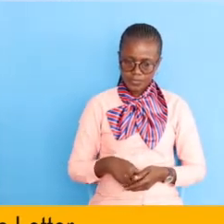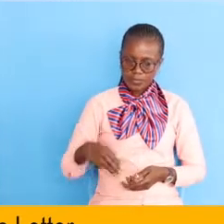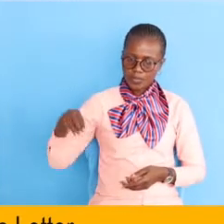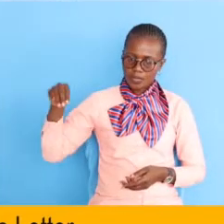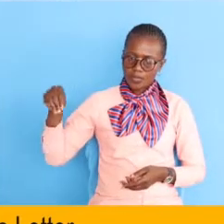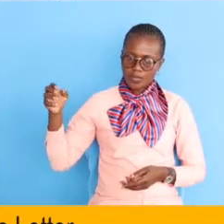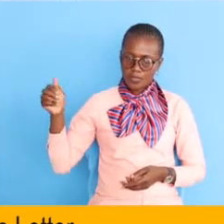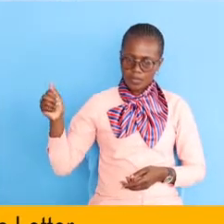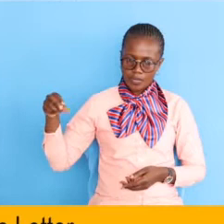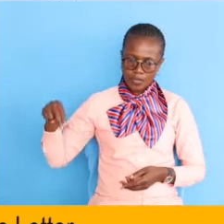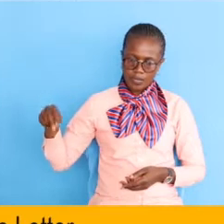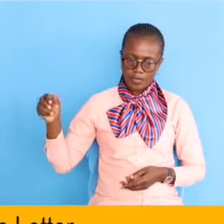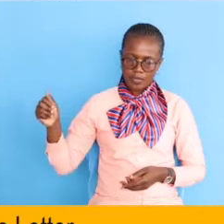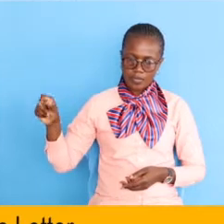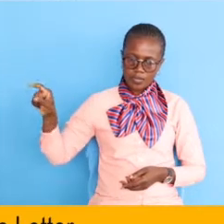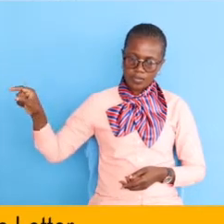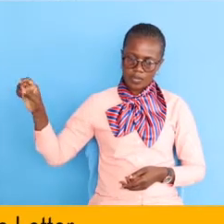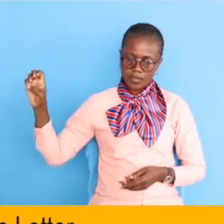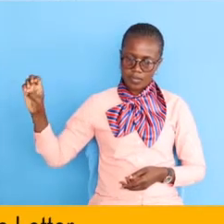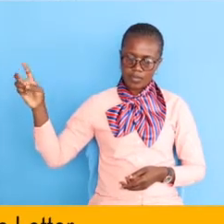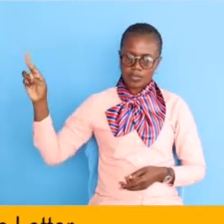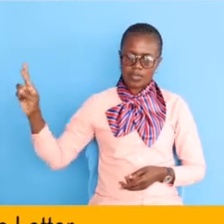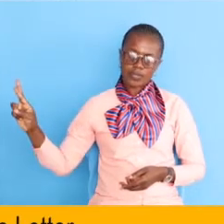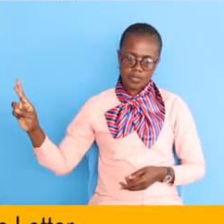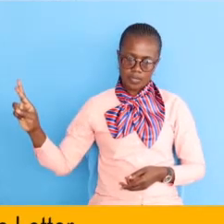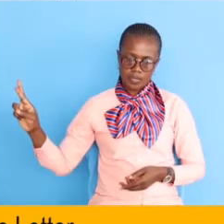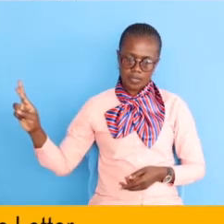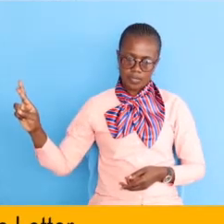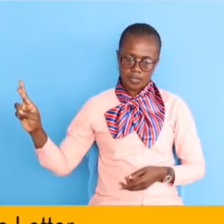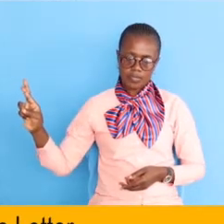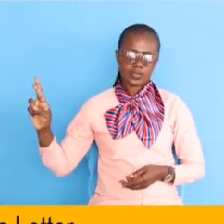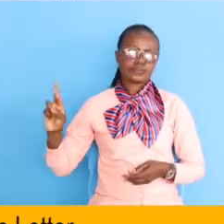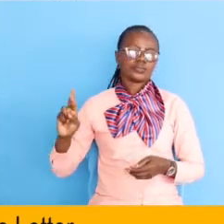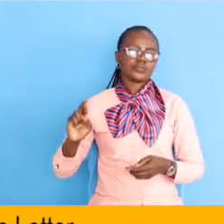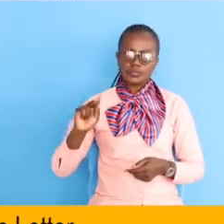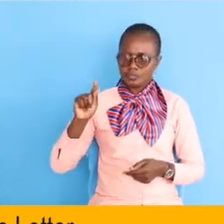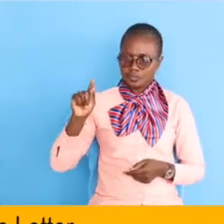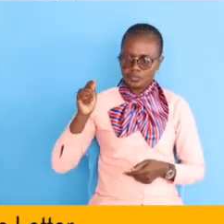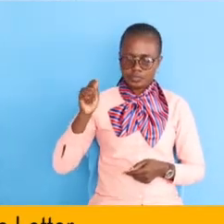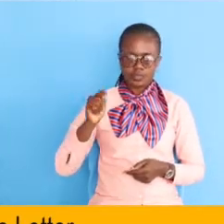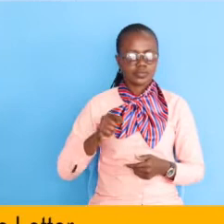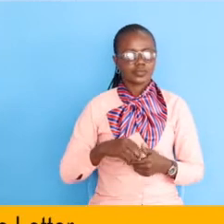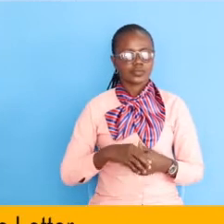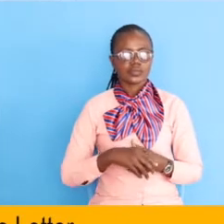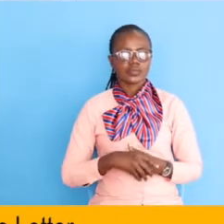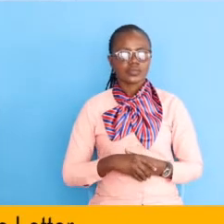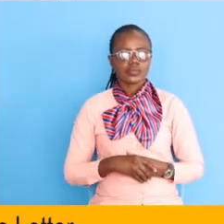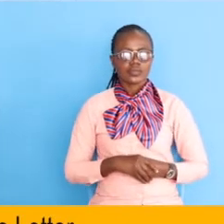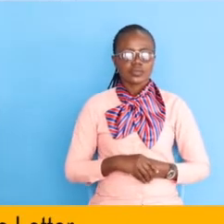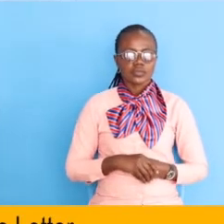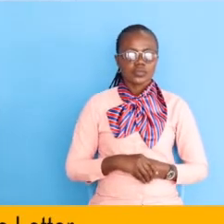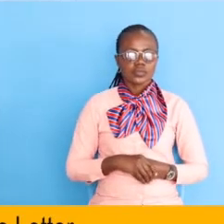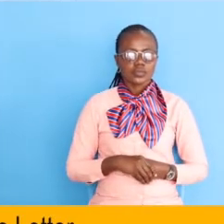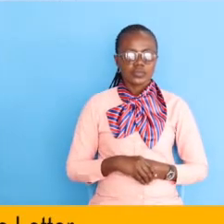because this is the person who has to receive the letter. Remember, as I told you, you can write the title of